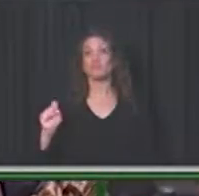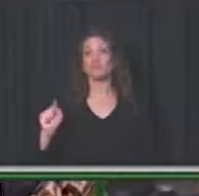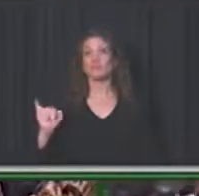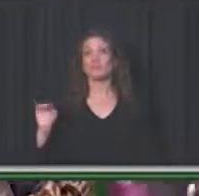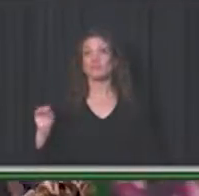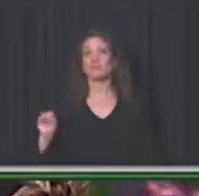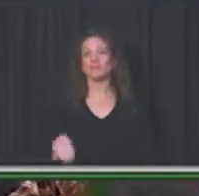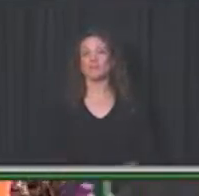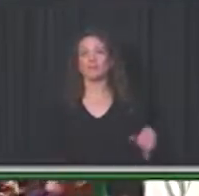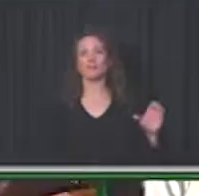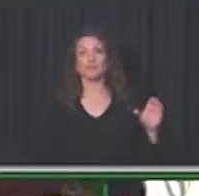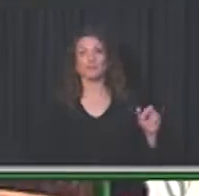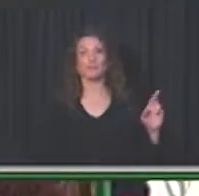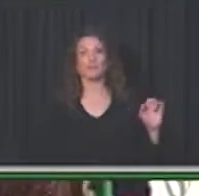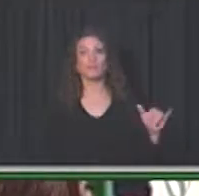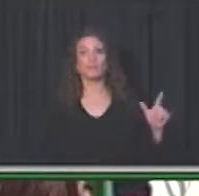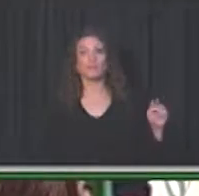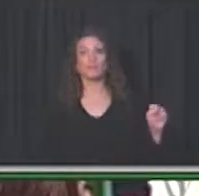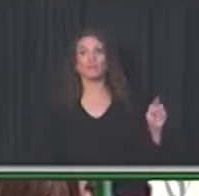Carolyn Rhodes.